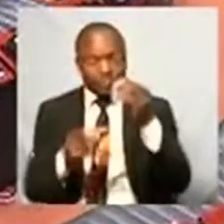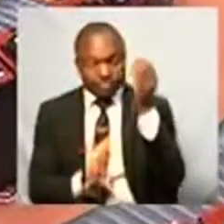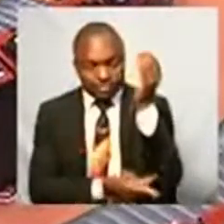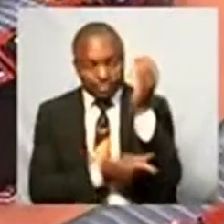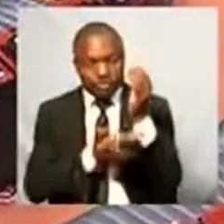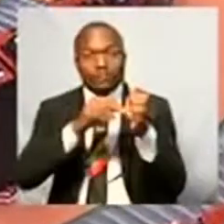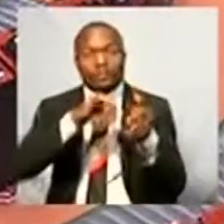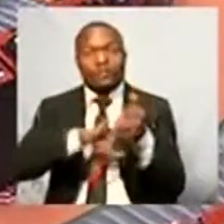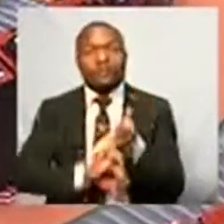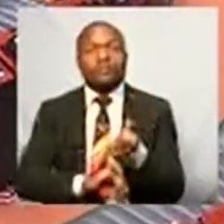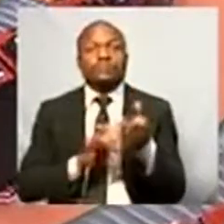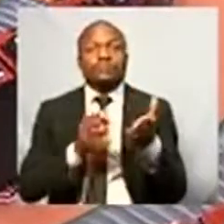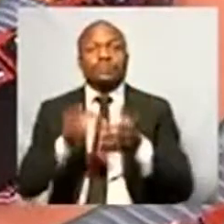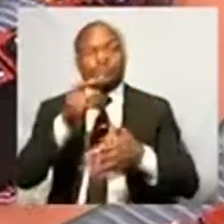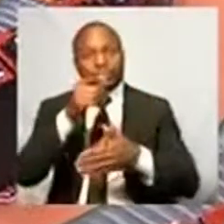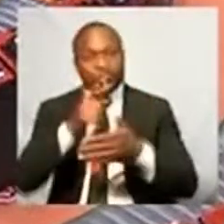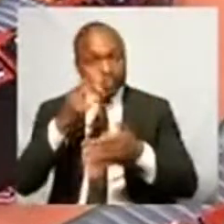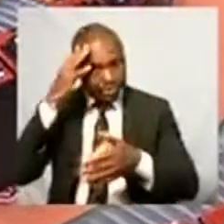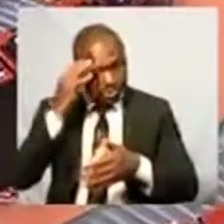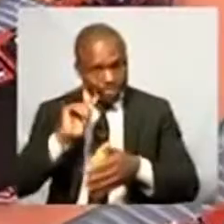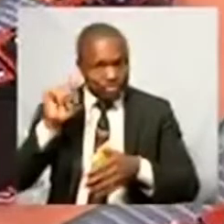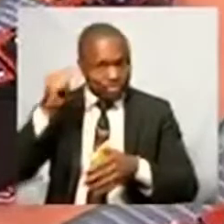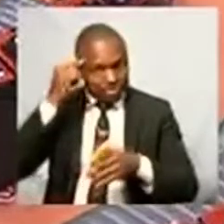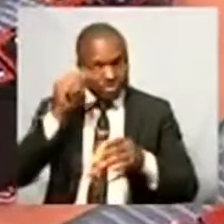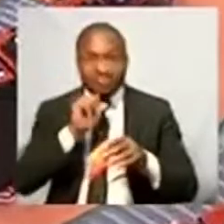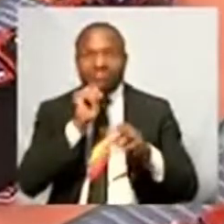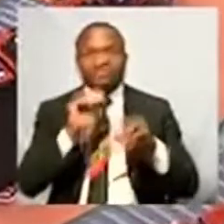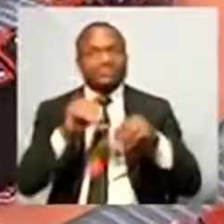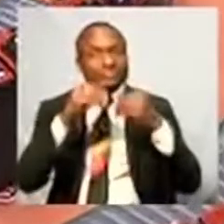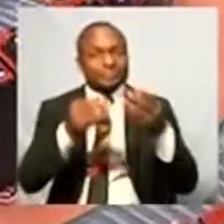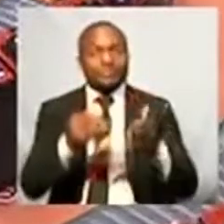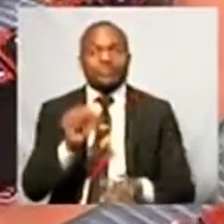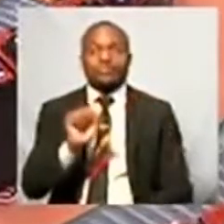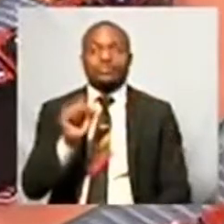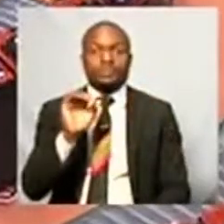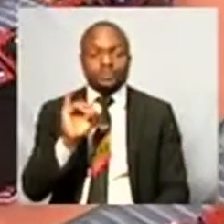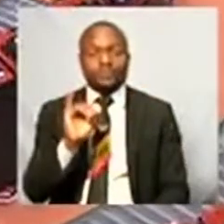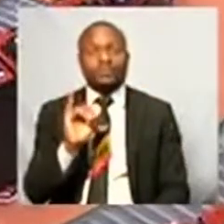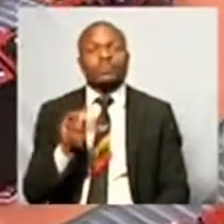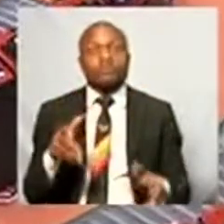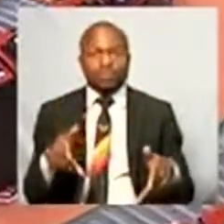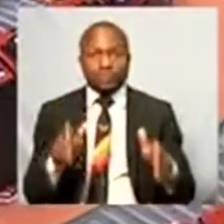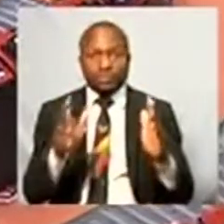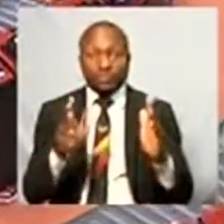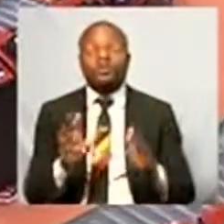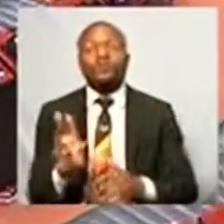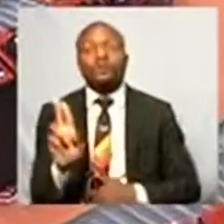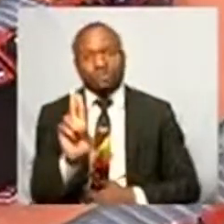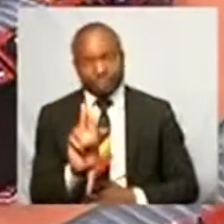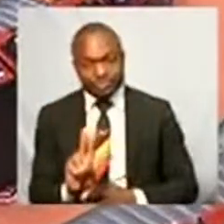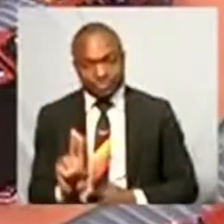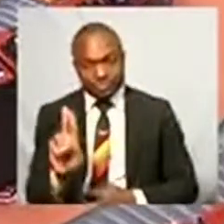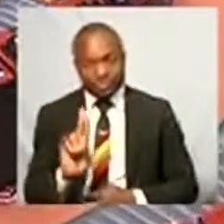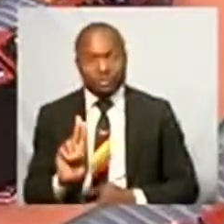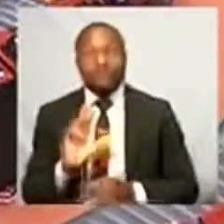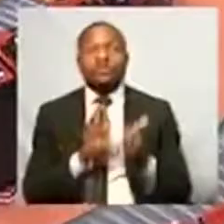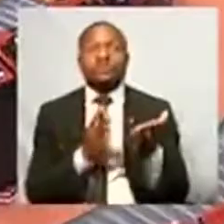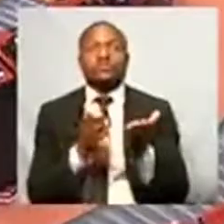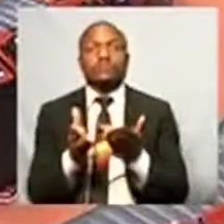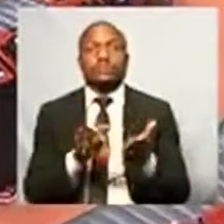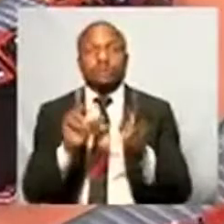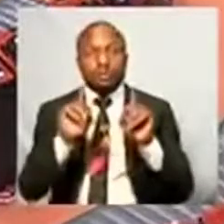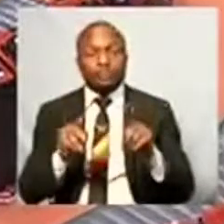and Social Services why the government has not issued a statutory instrument to operationalize the provision of services to persons